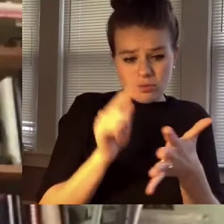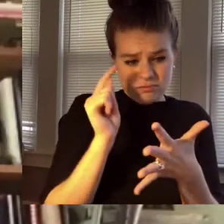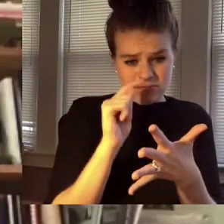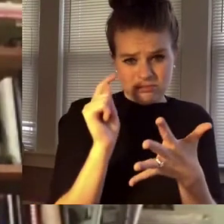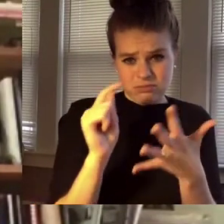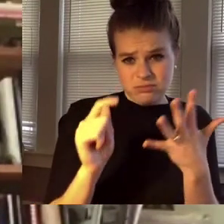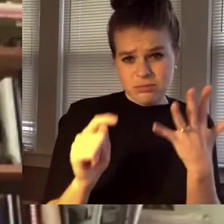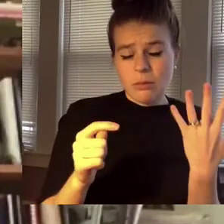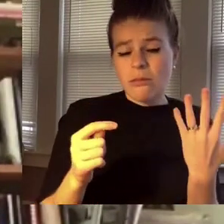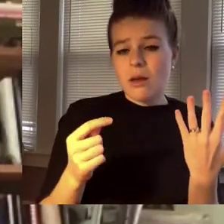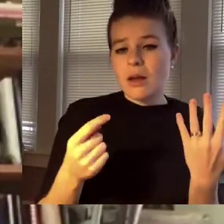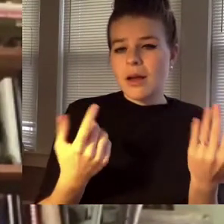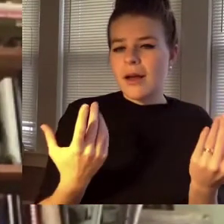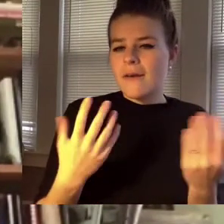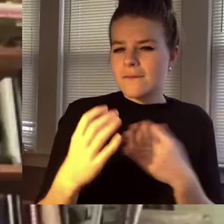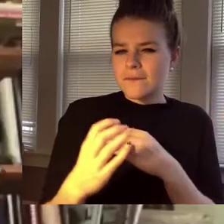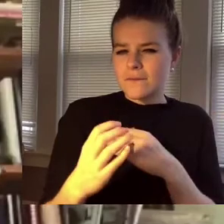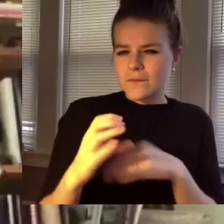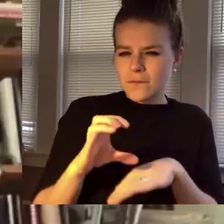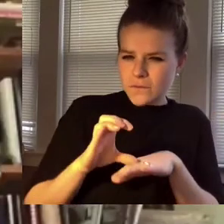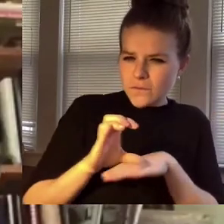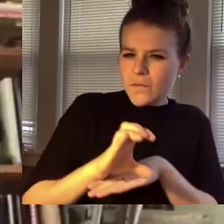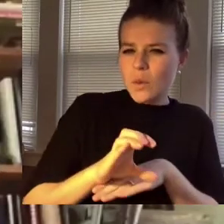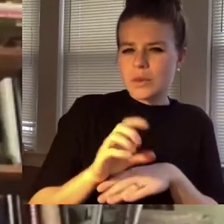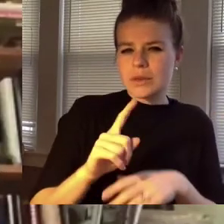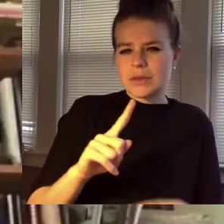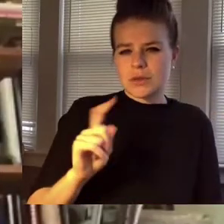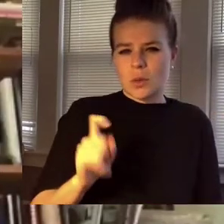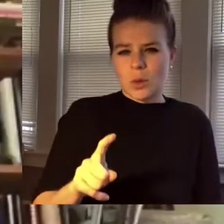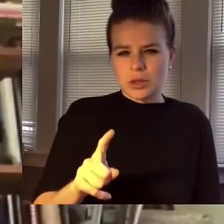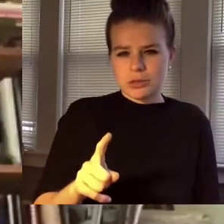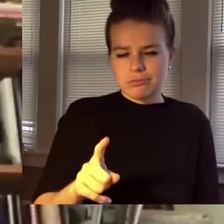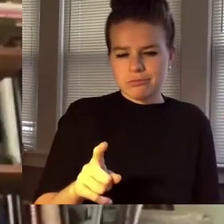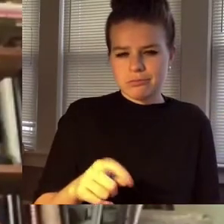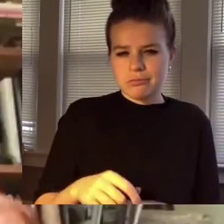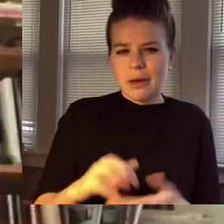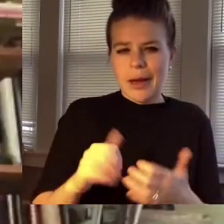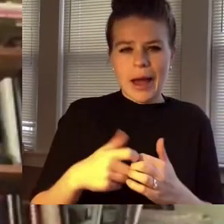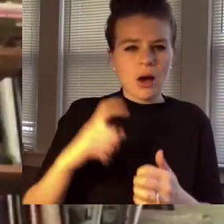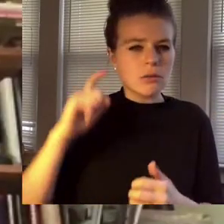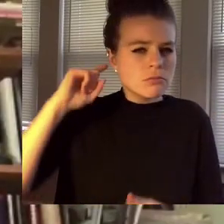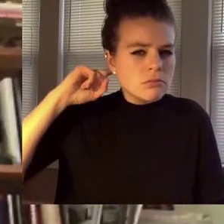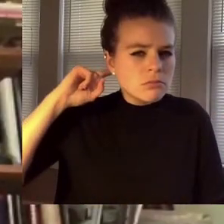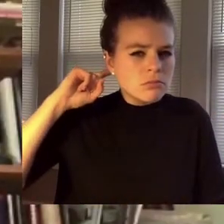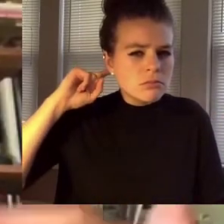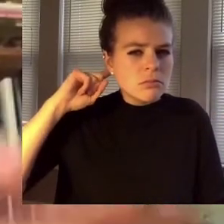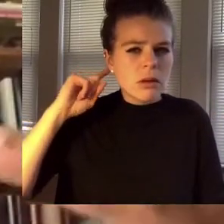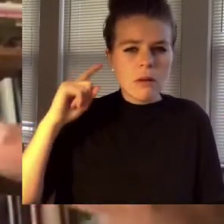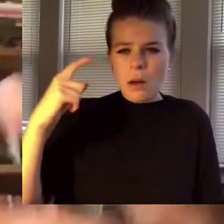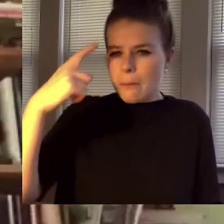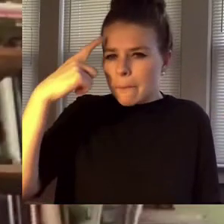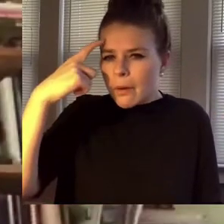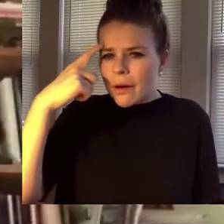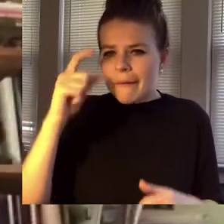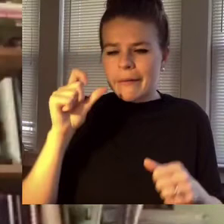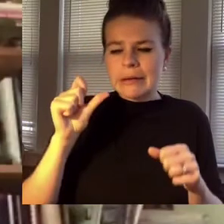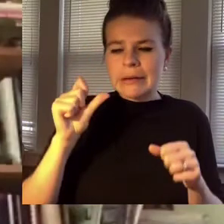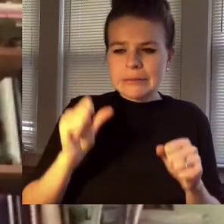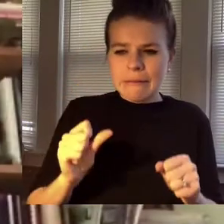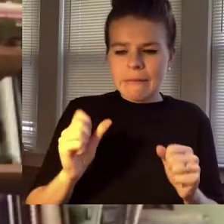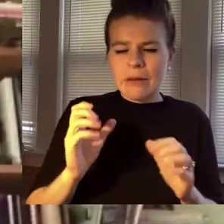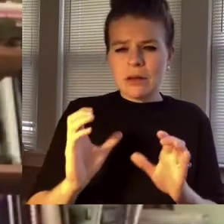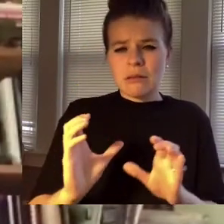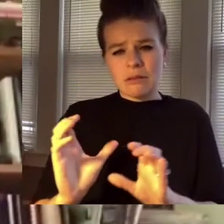somehow forced the question of the psyche and how the psyche is able to bear and